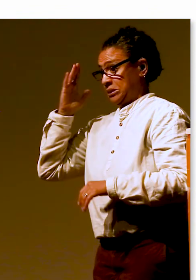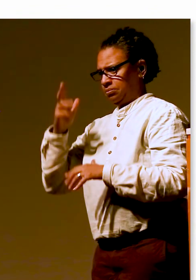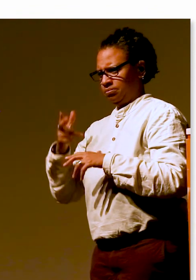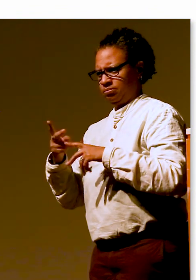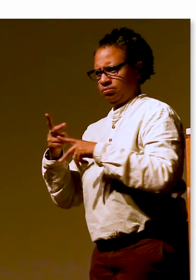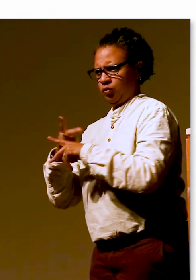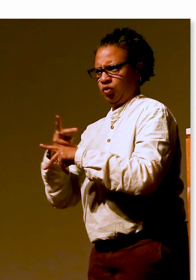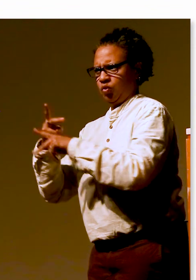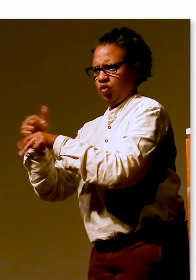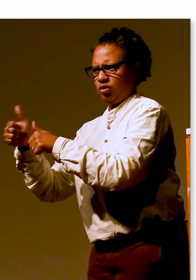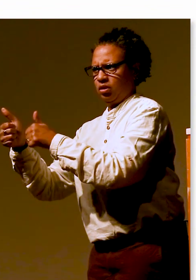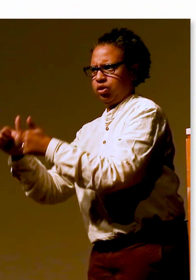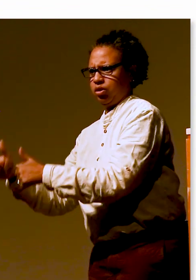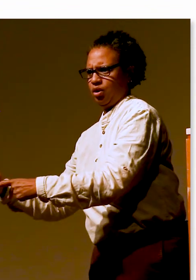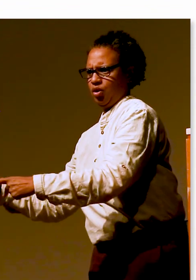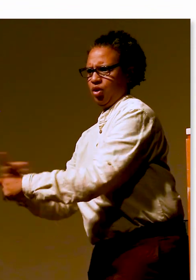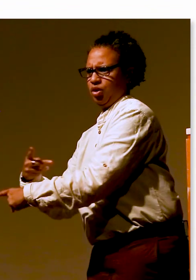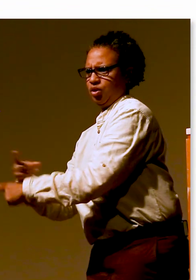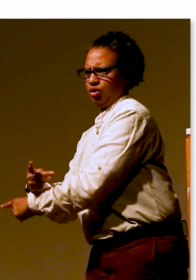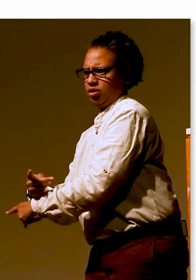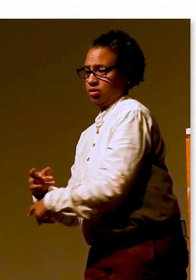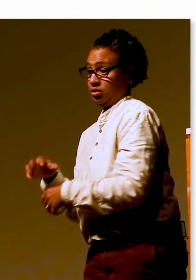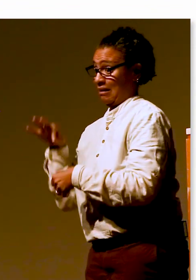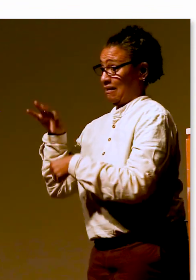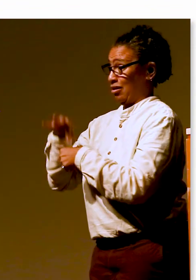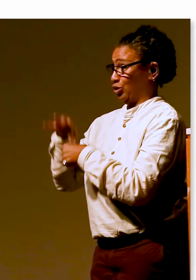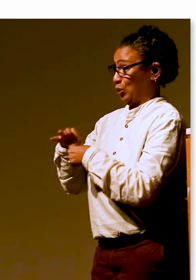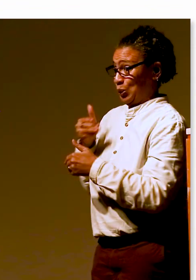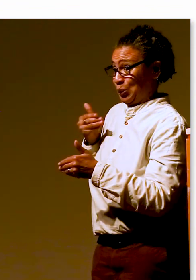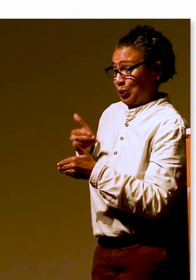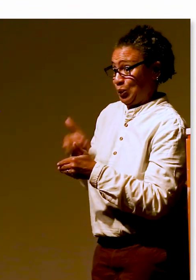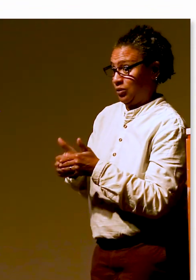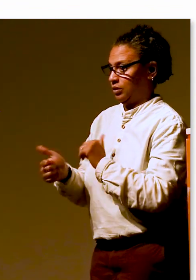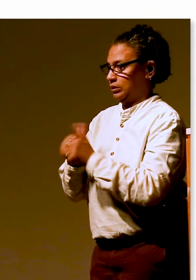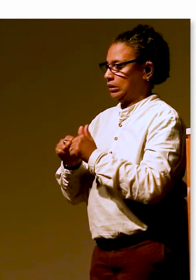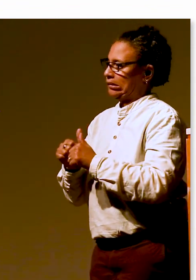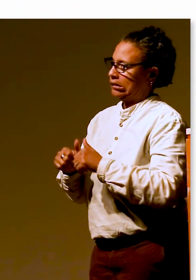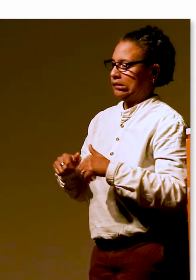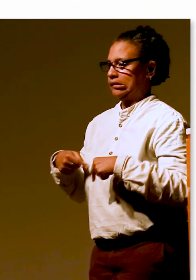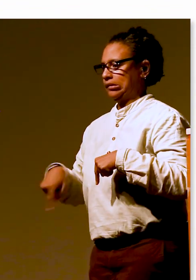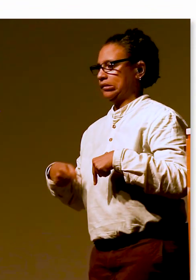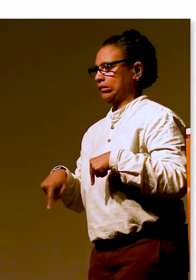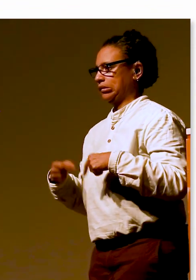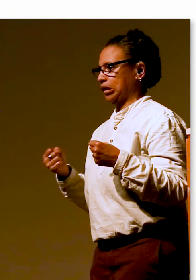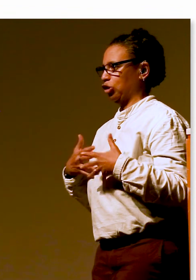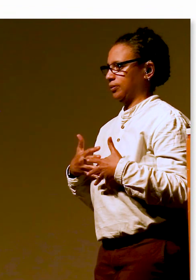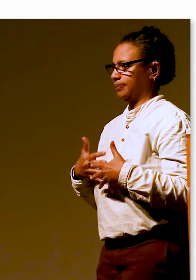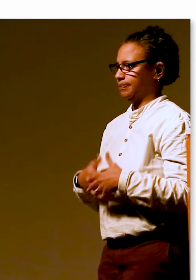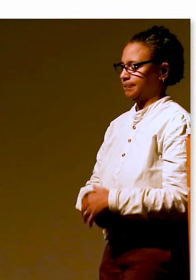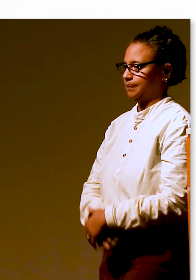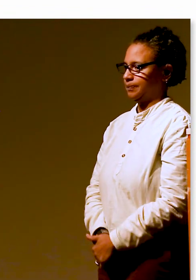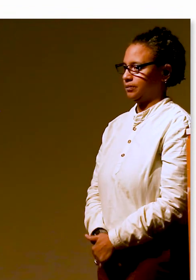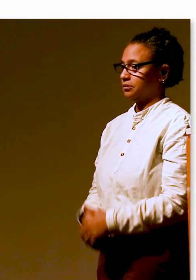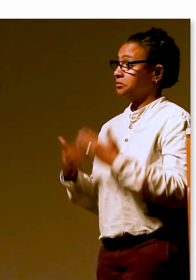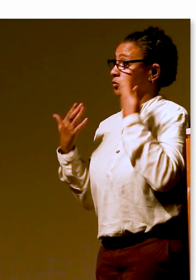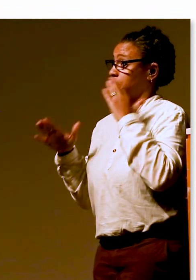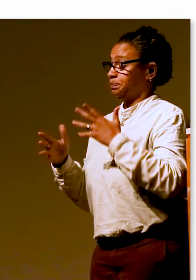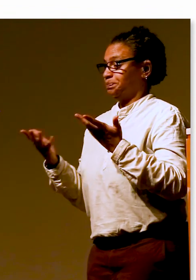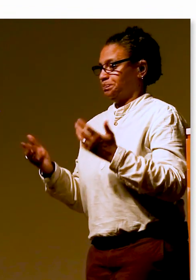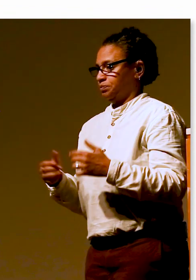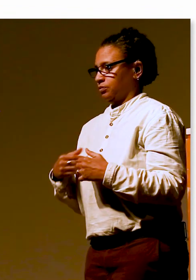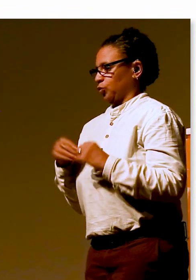election coming up, blah, blah, blah, it's a crapshoot. So it's definitely something I'm thinking about. Unfortunately, not a thing that I have any strong